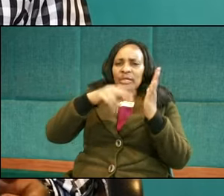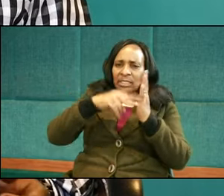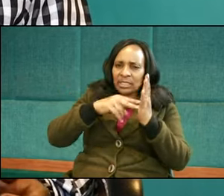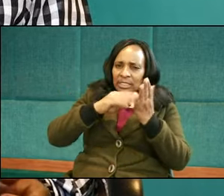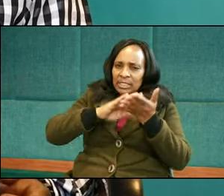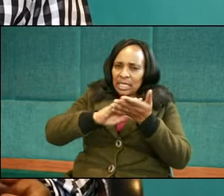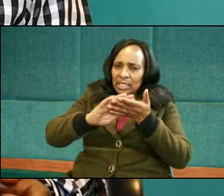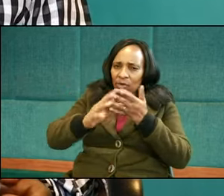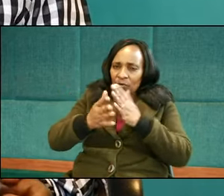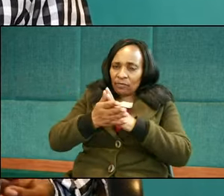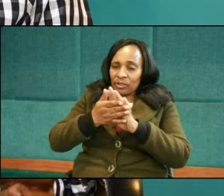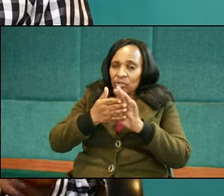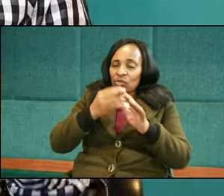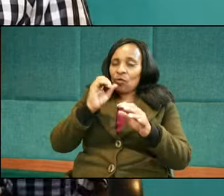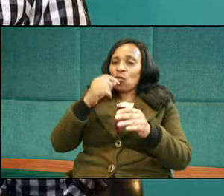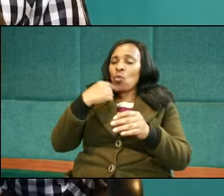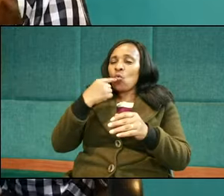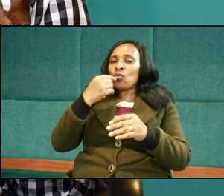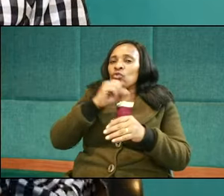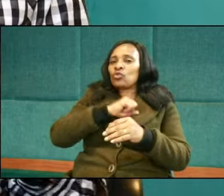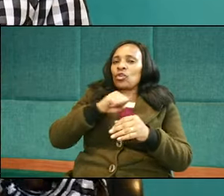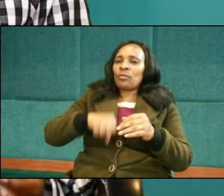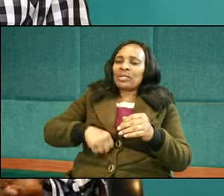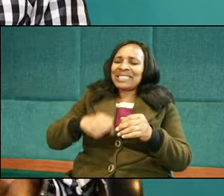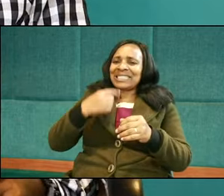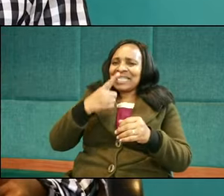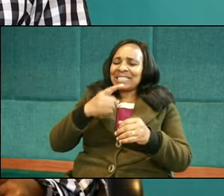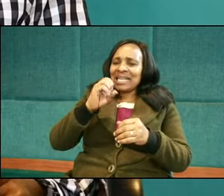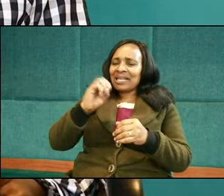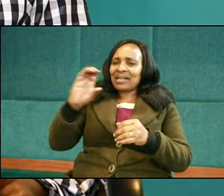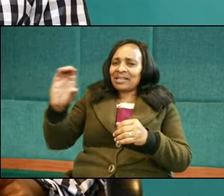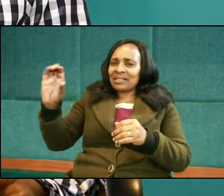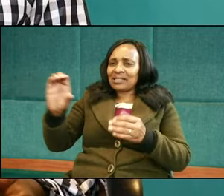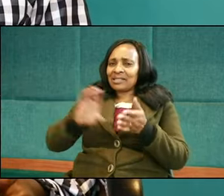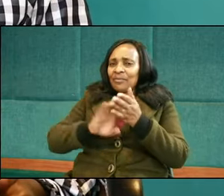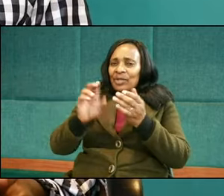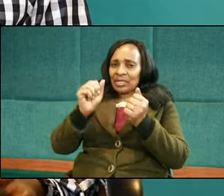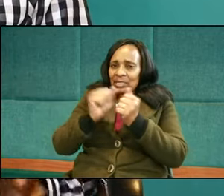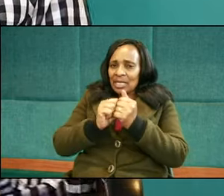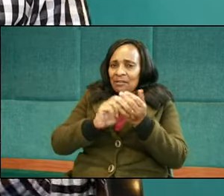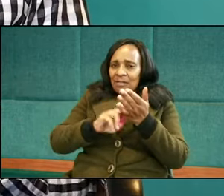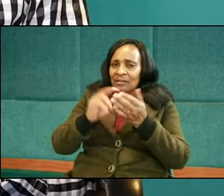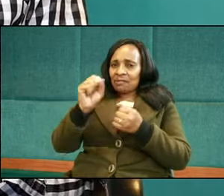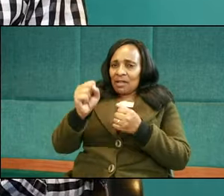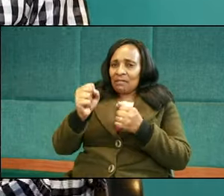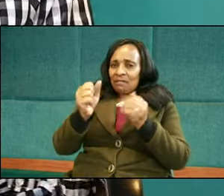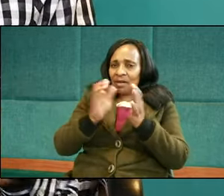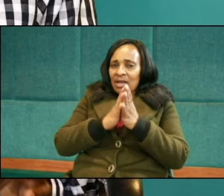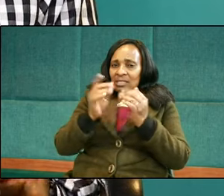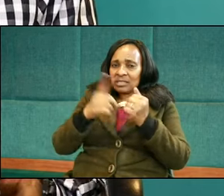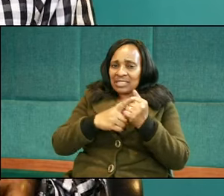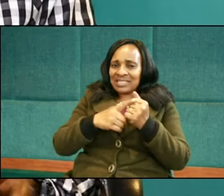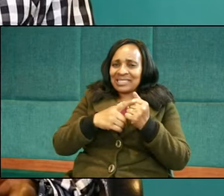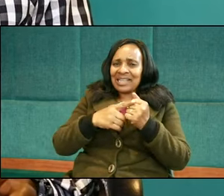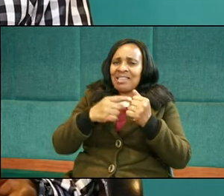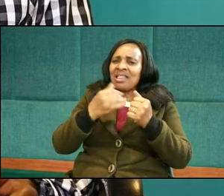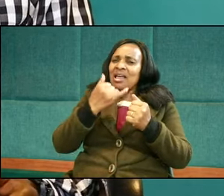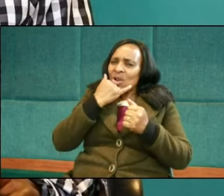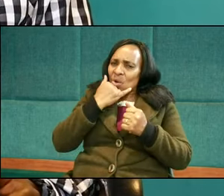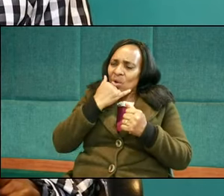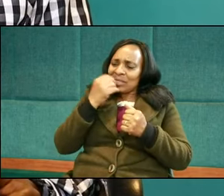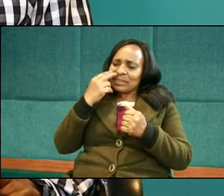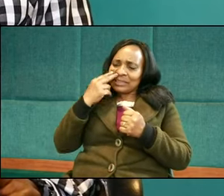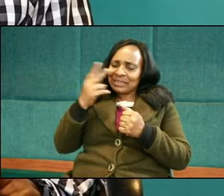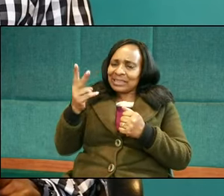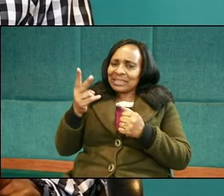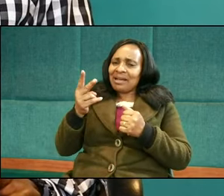Solomon. Then again, he says in Ecclesiastes chapter 10, verse 5 and 6, there is an evil which I have seen